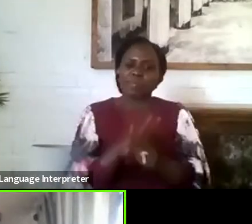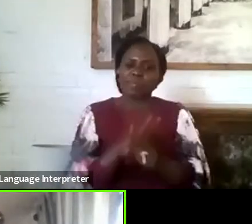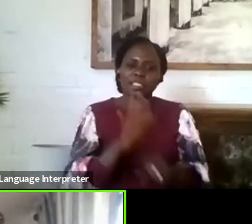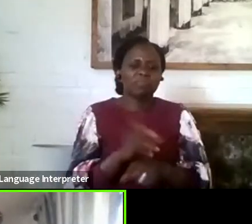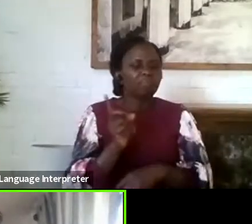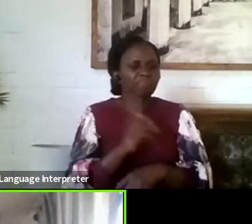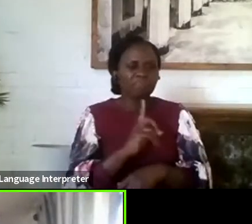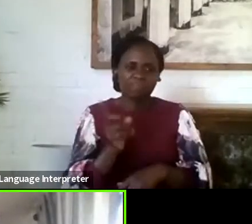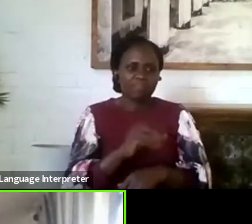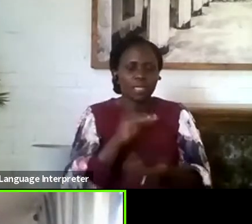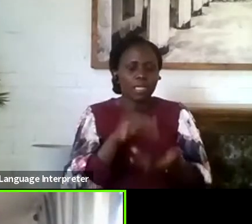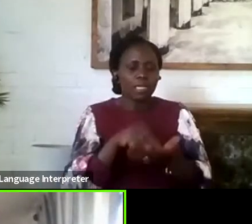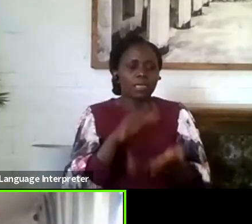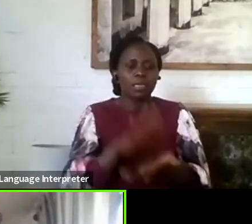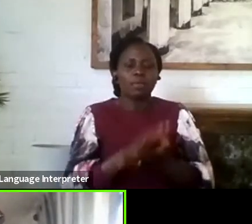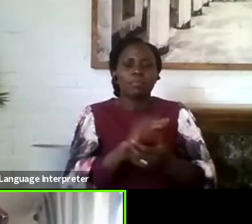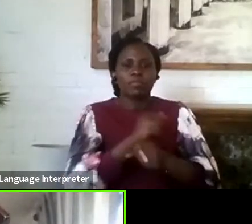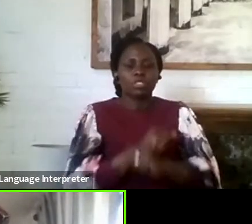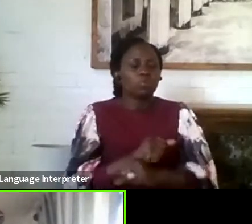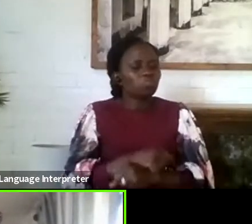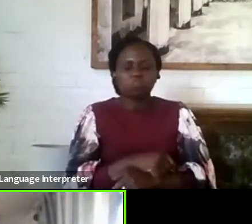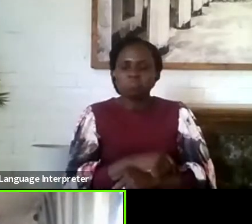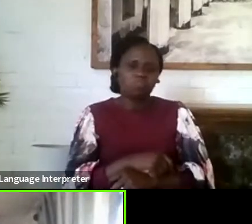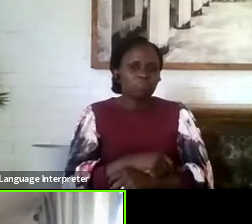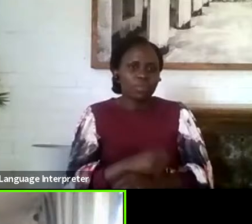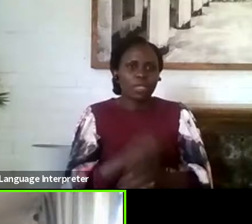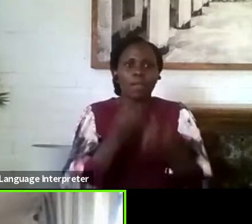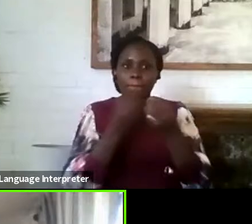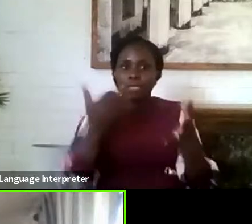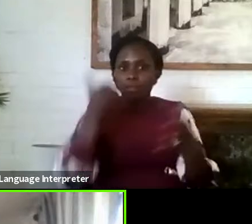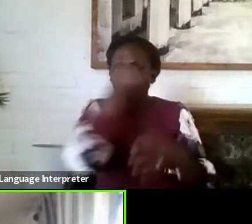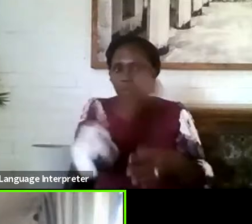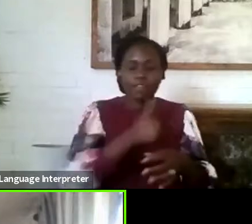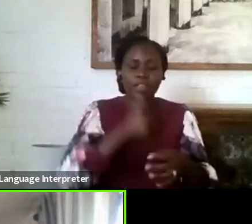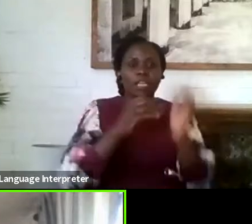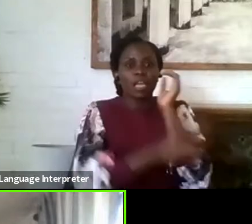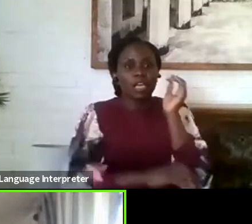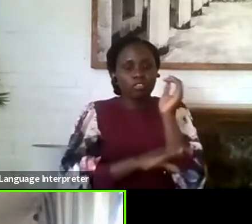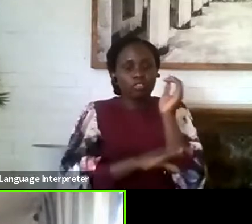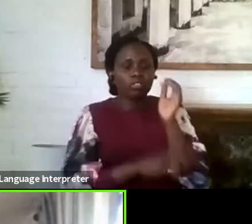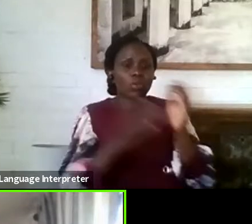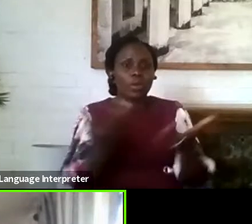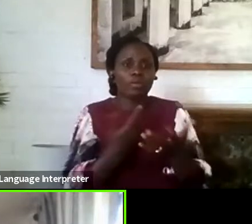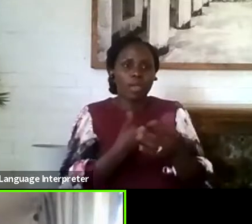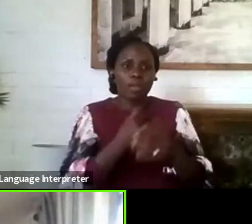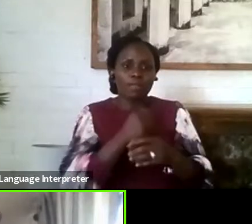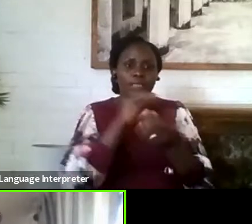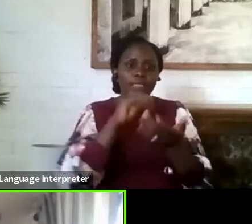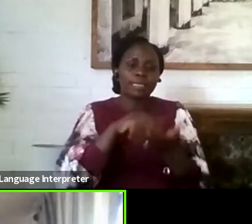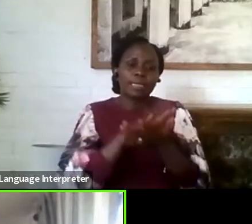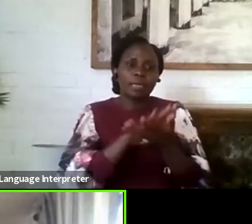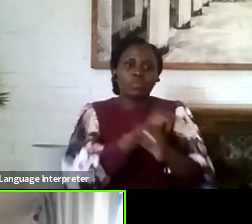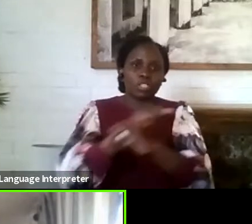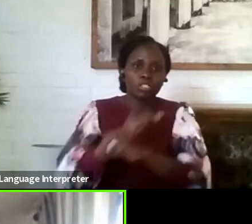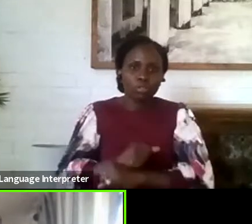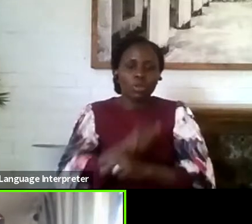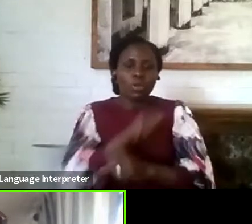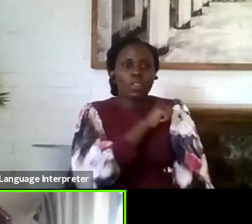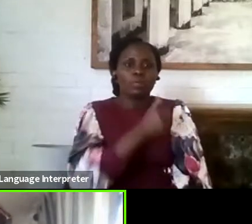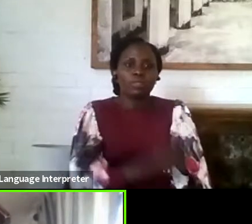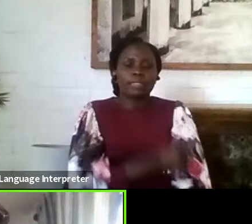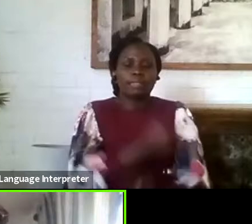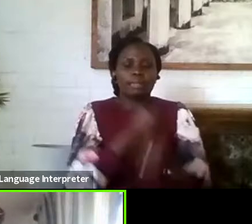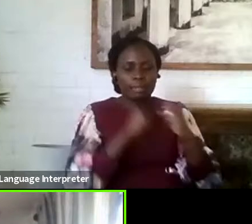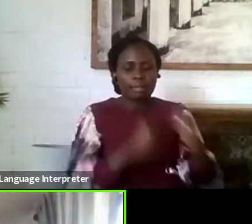protection. And now for the African countries that do have data protection authorities, they are grappling with